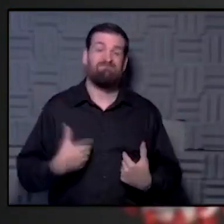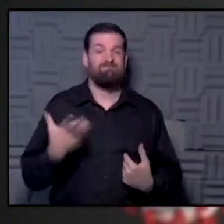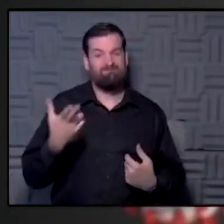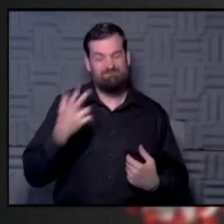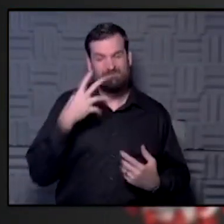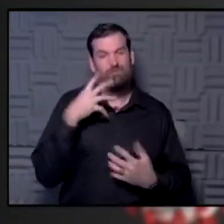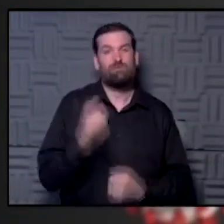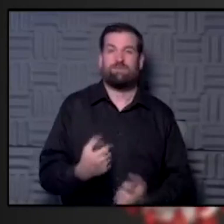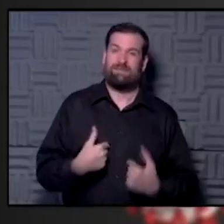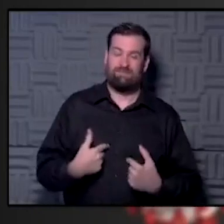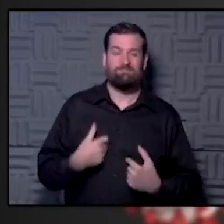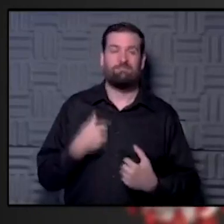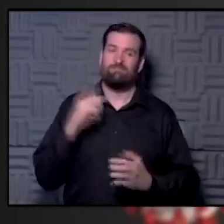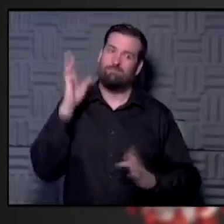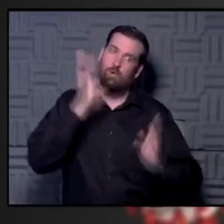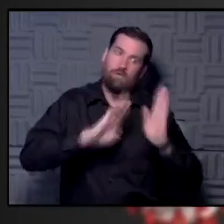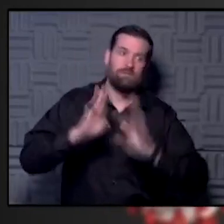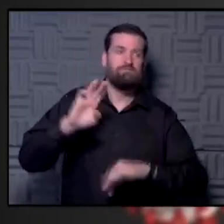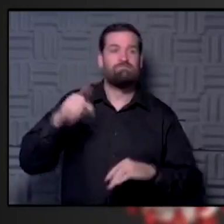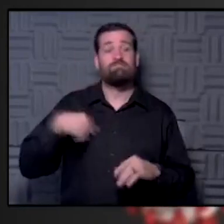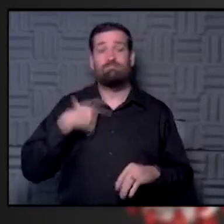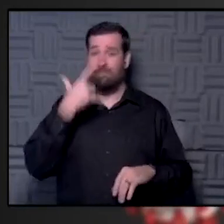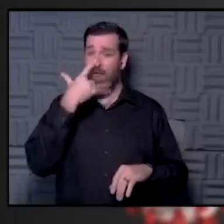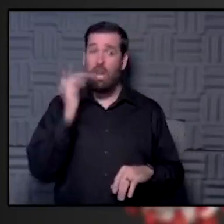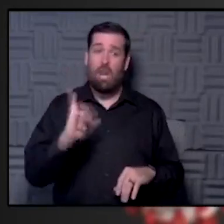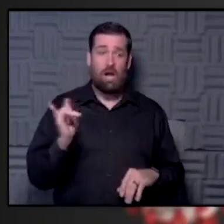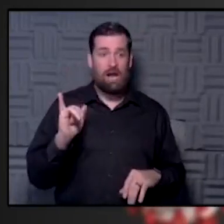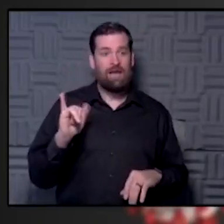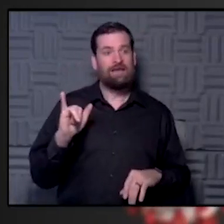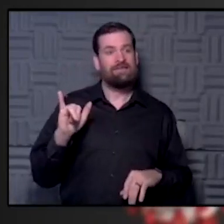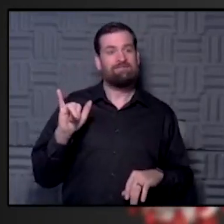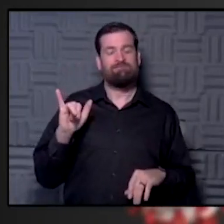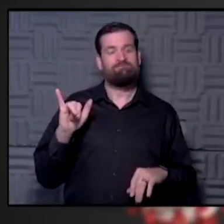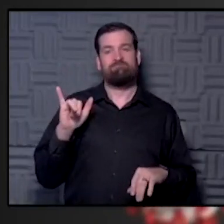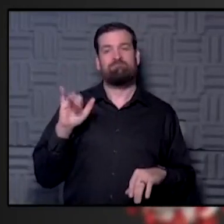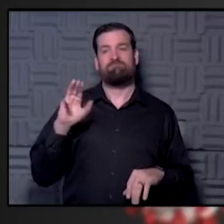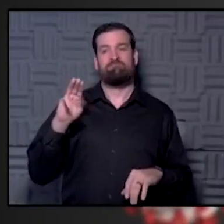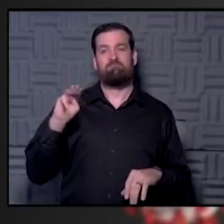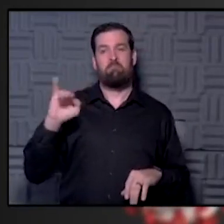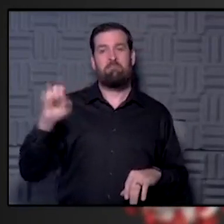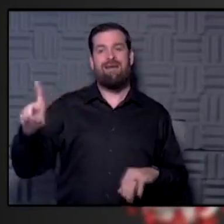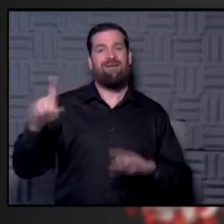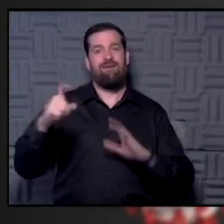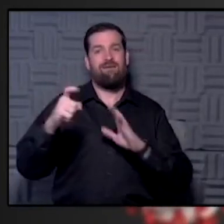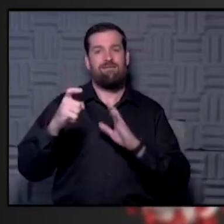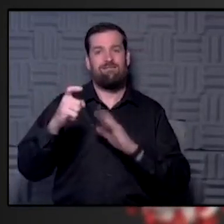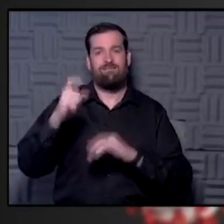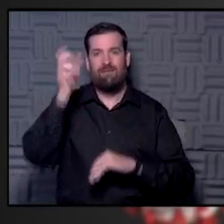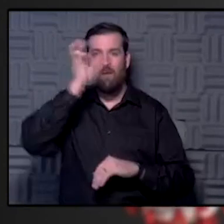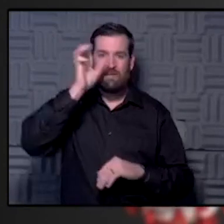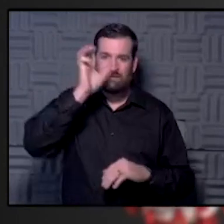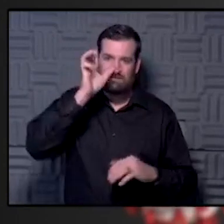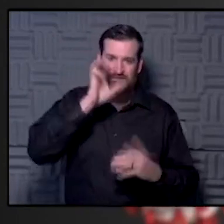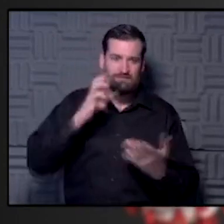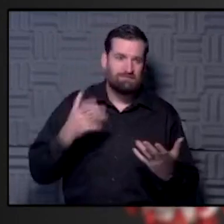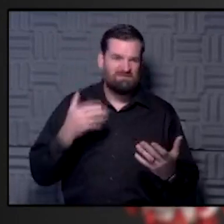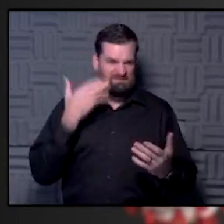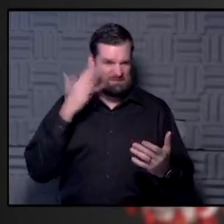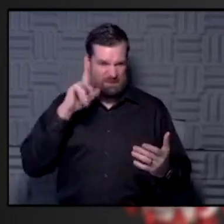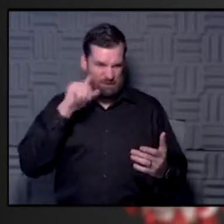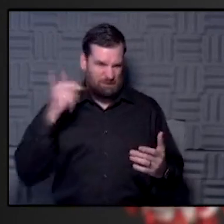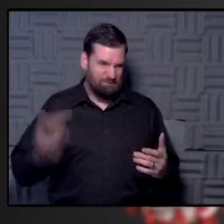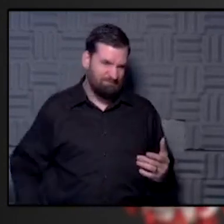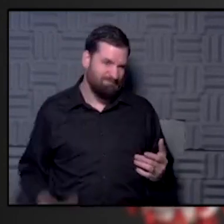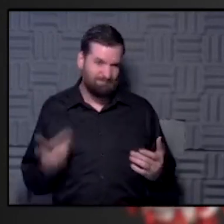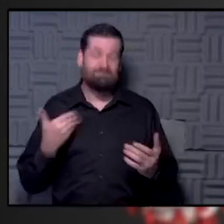was always worried. But I do look a little like the mad comic book character. Those who know me know that